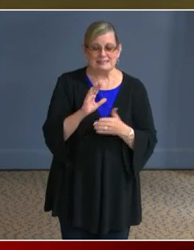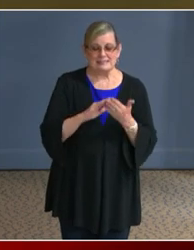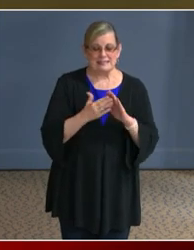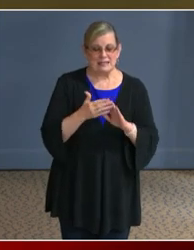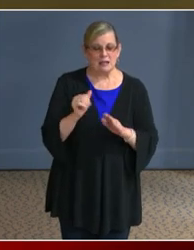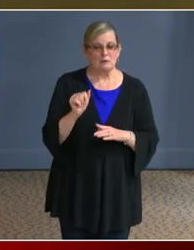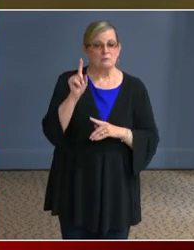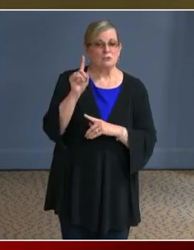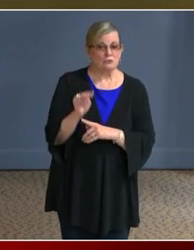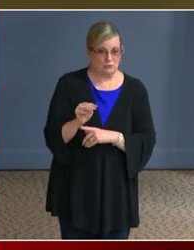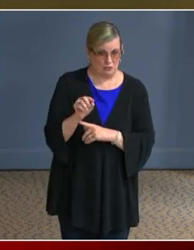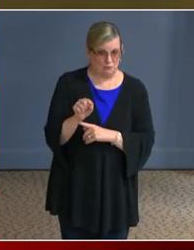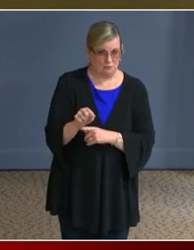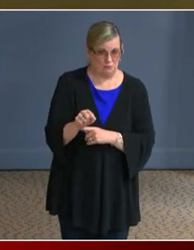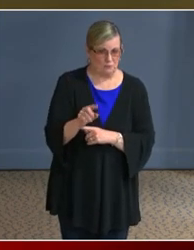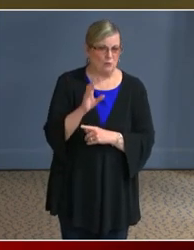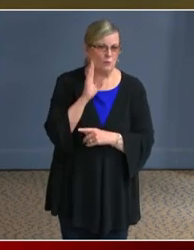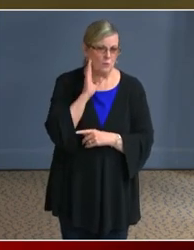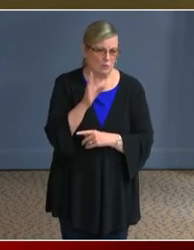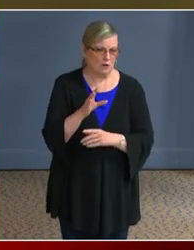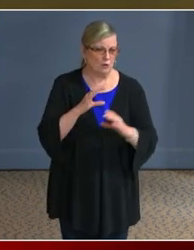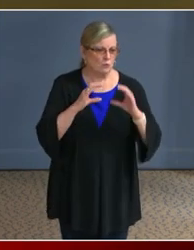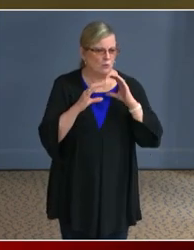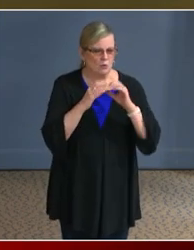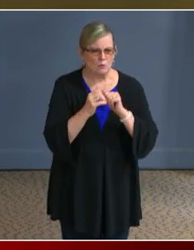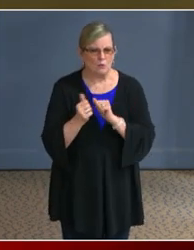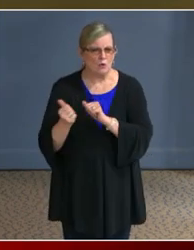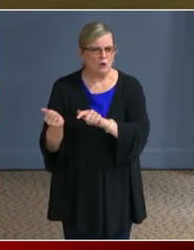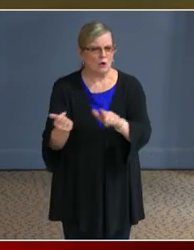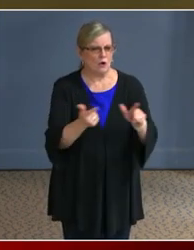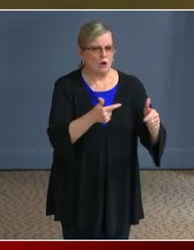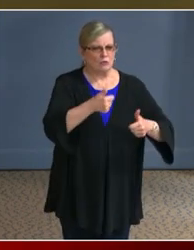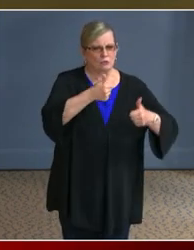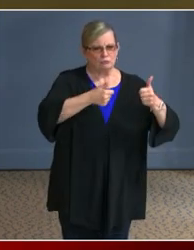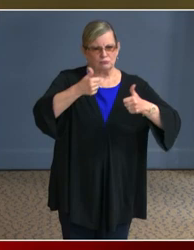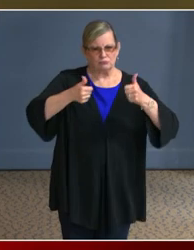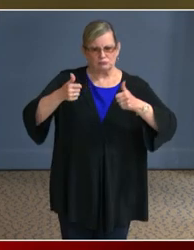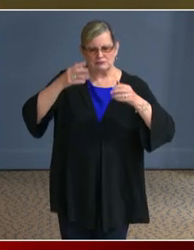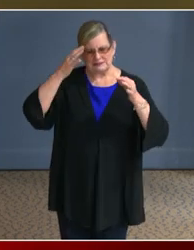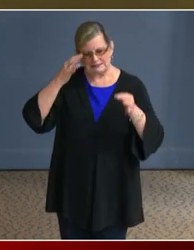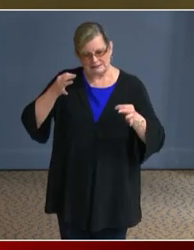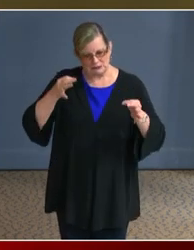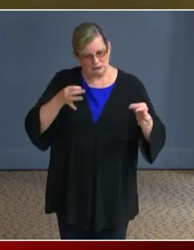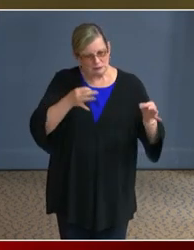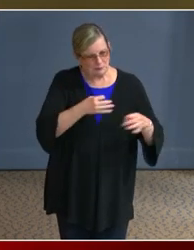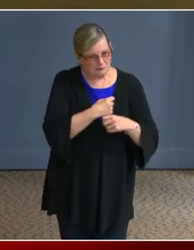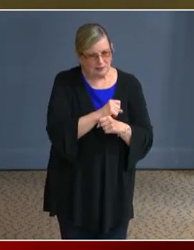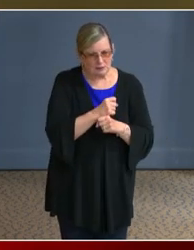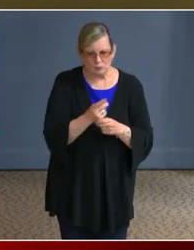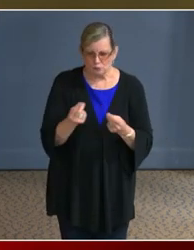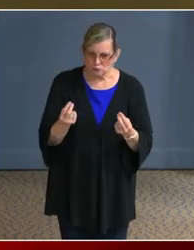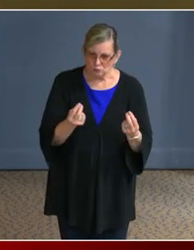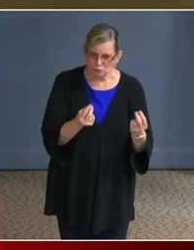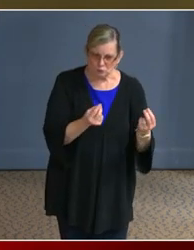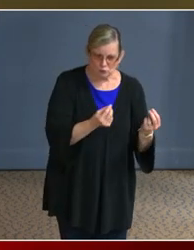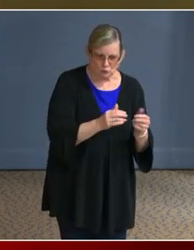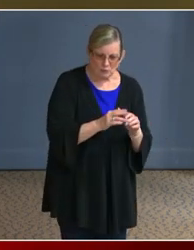we will require masks in the workplace and for our patrons